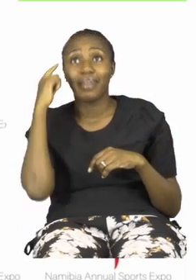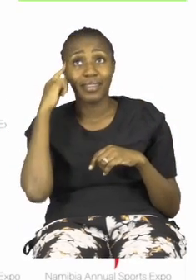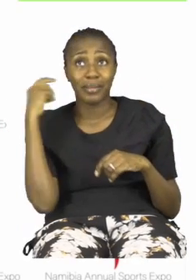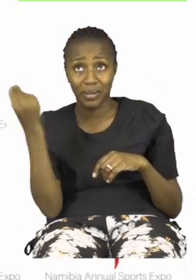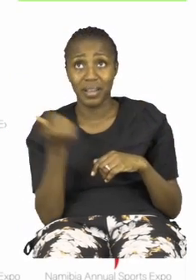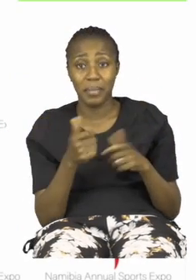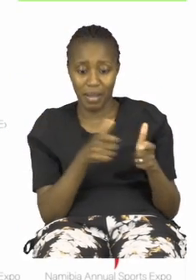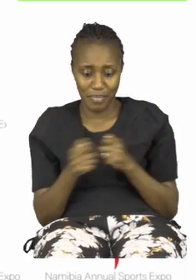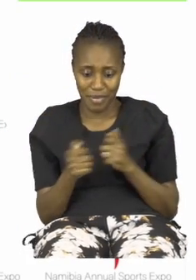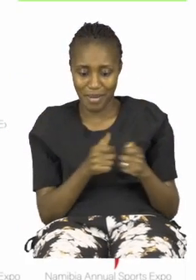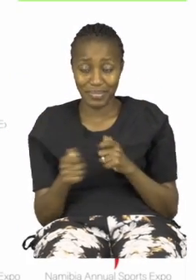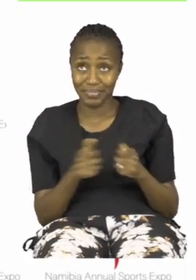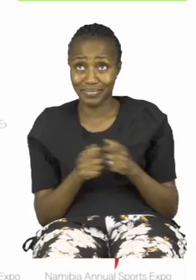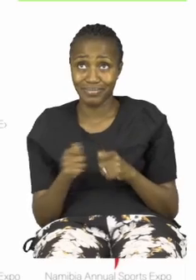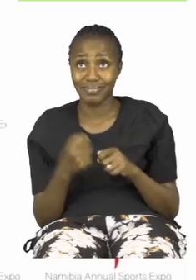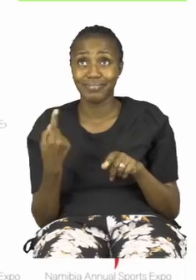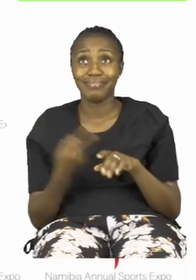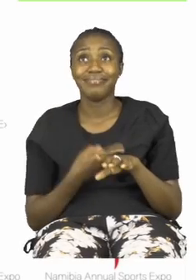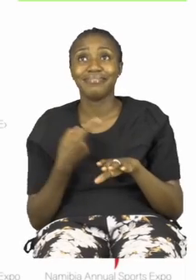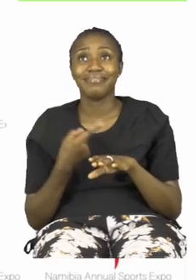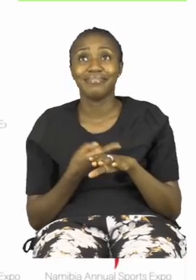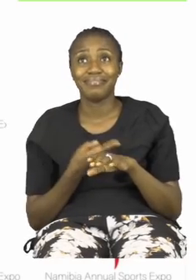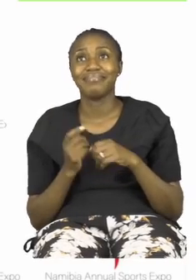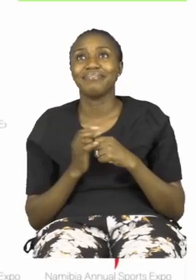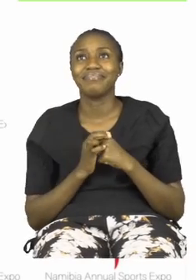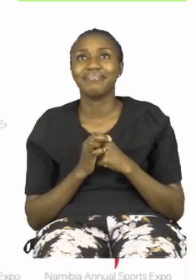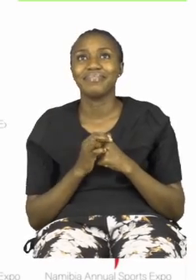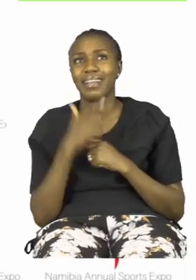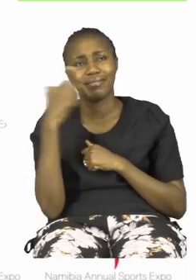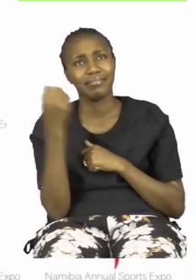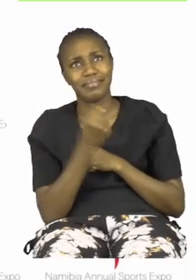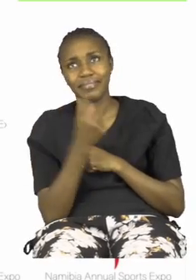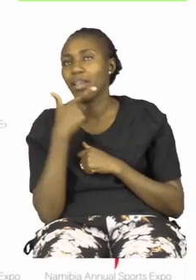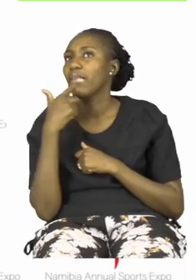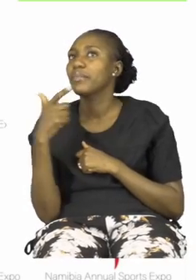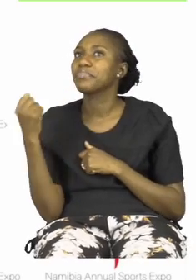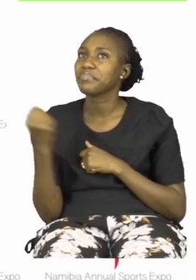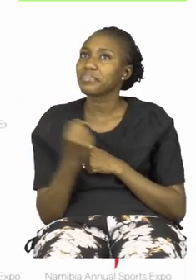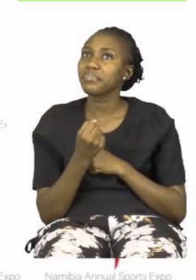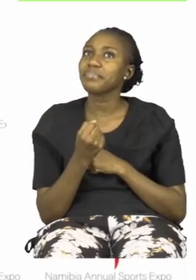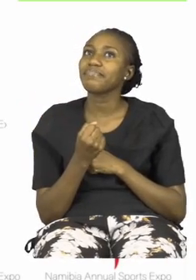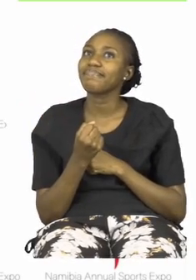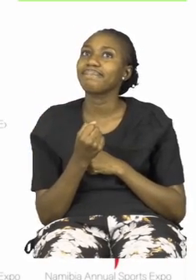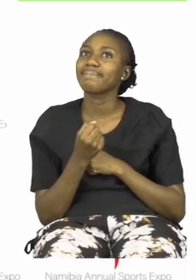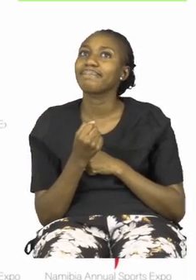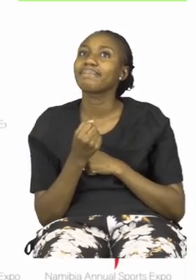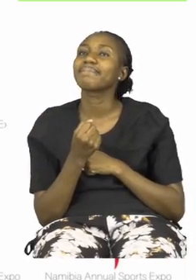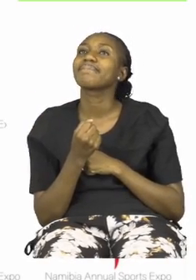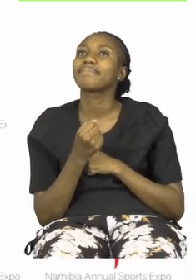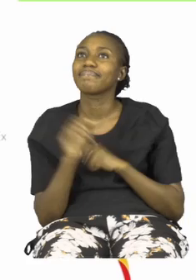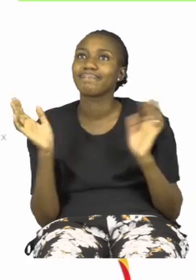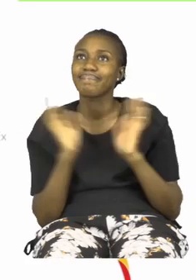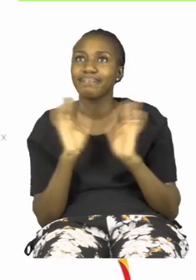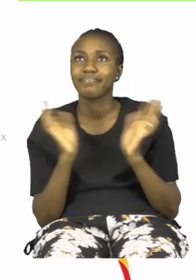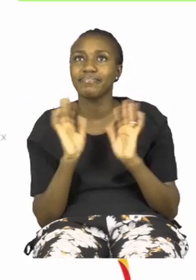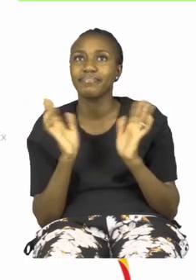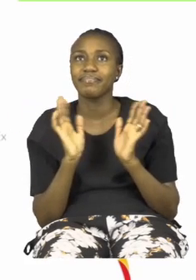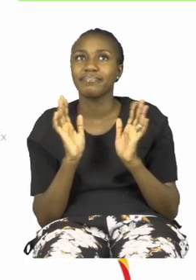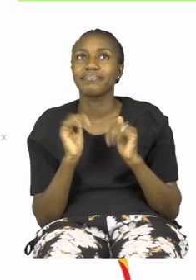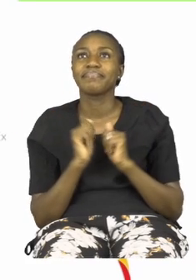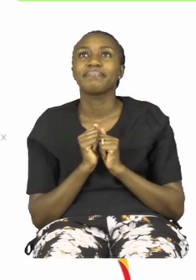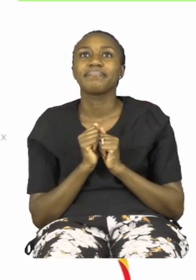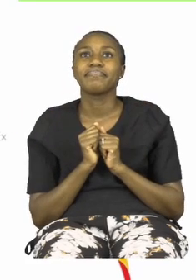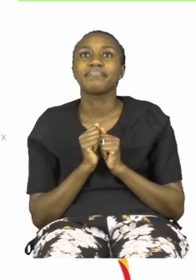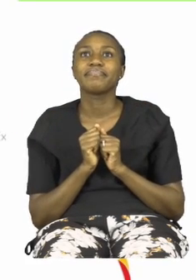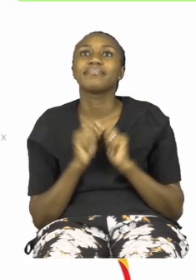very soon. So thank you so much for coming through. No problem. Thank you. All right. Thank you so much, guys, and bye-bye.